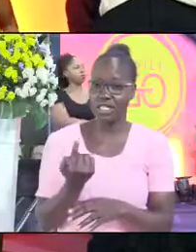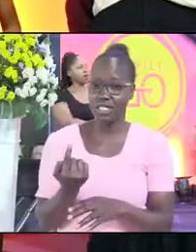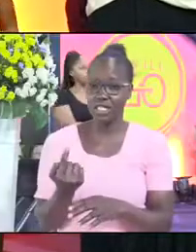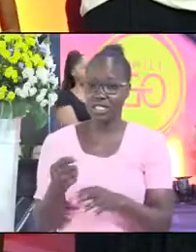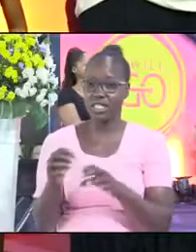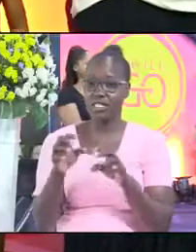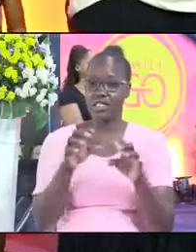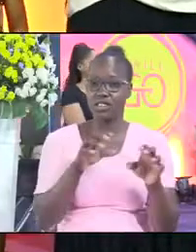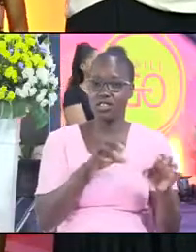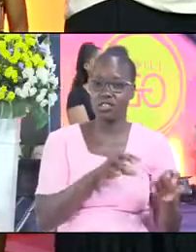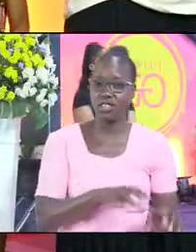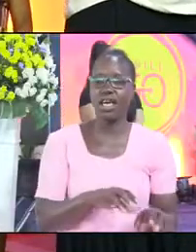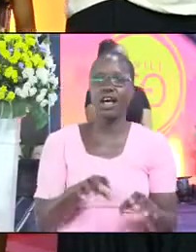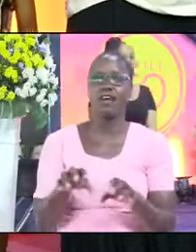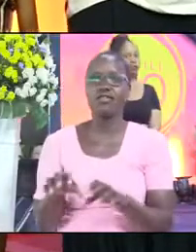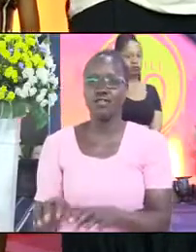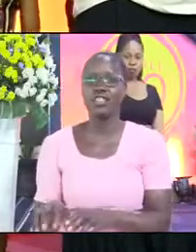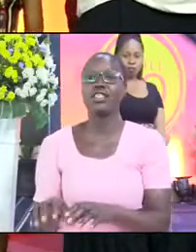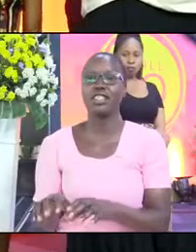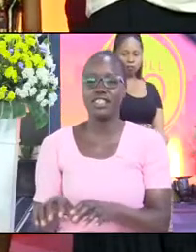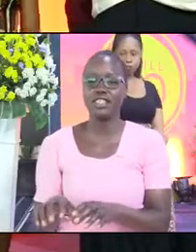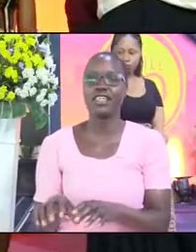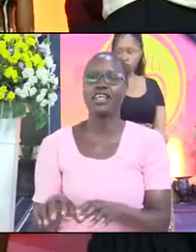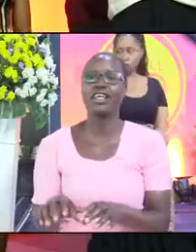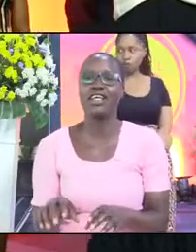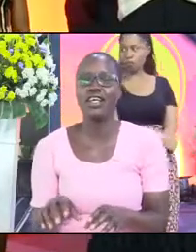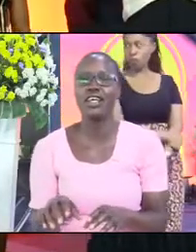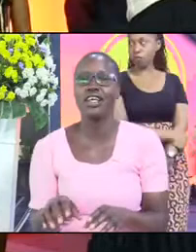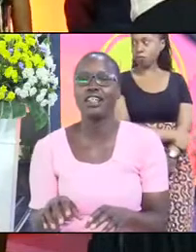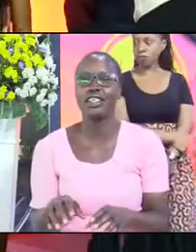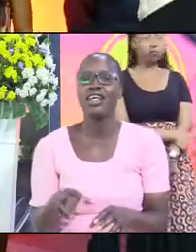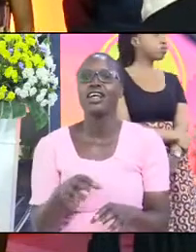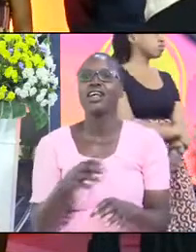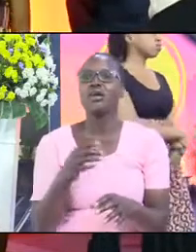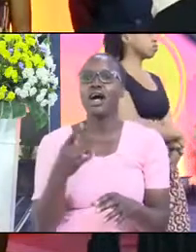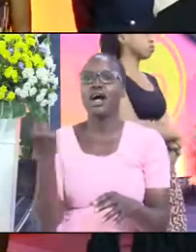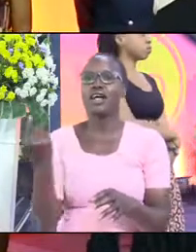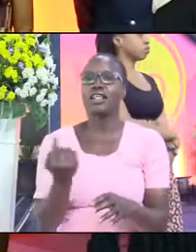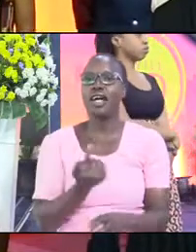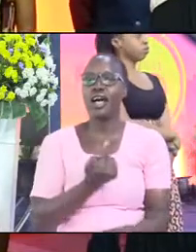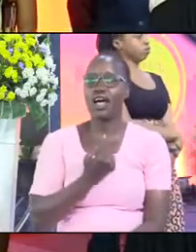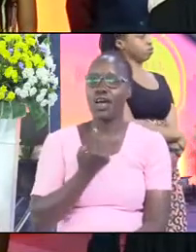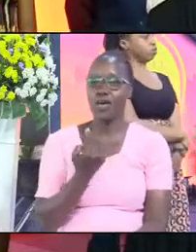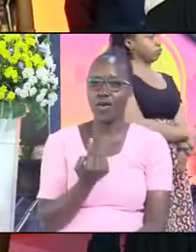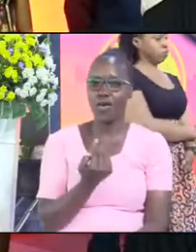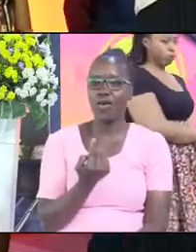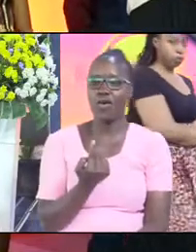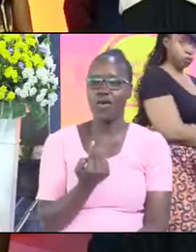you. Come. Come. You want to be a witness for Jesus?